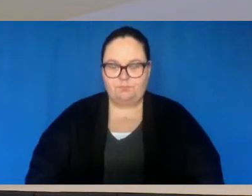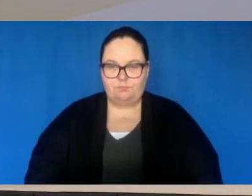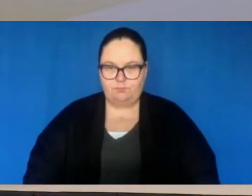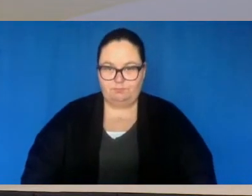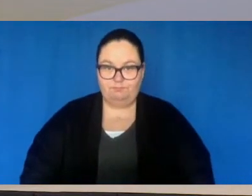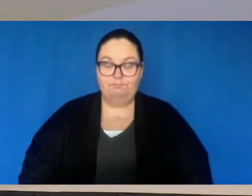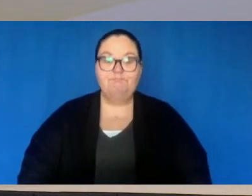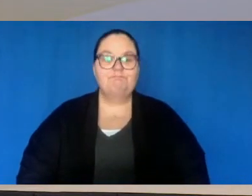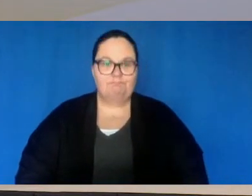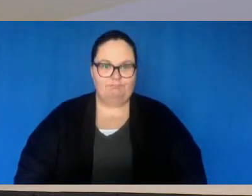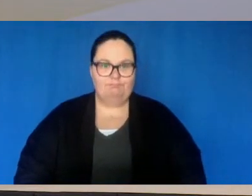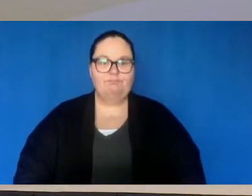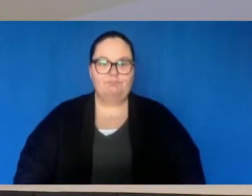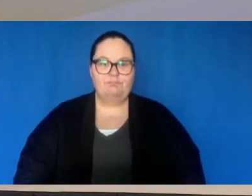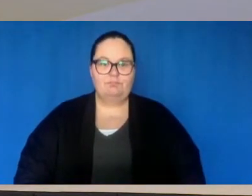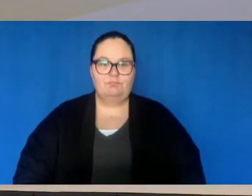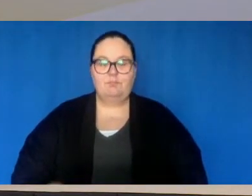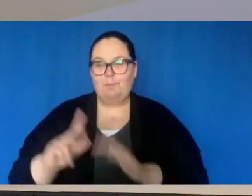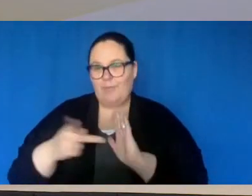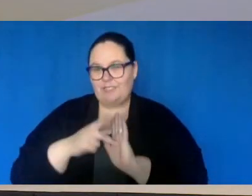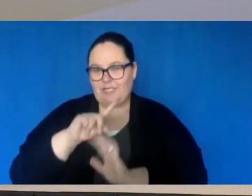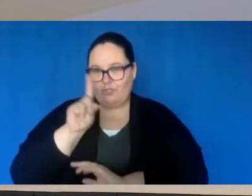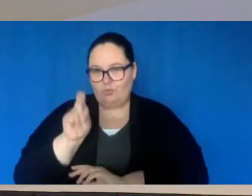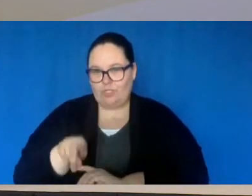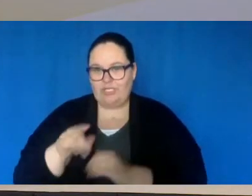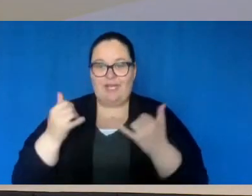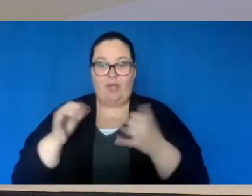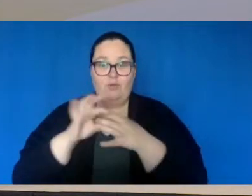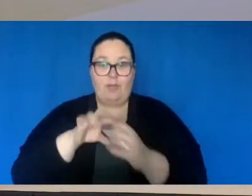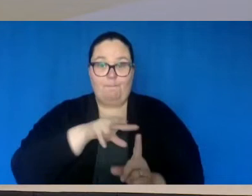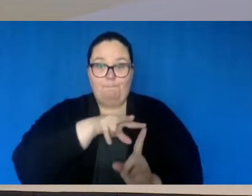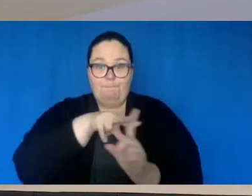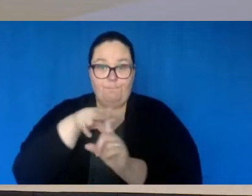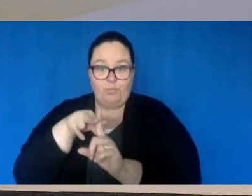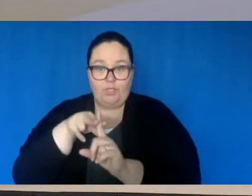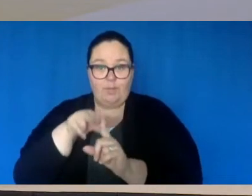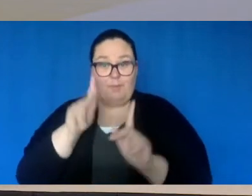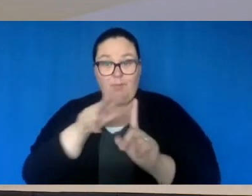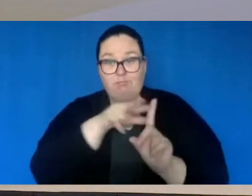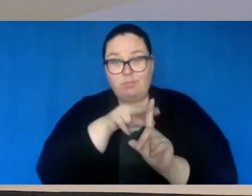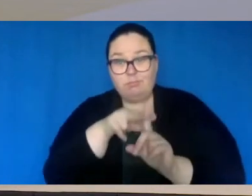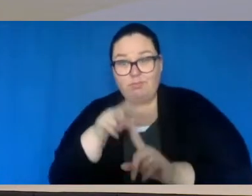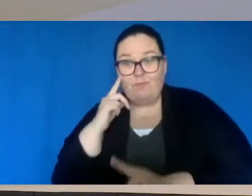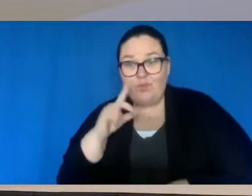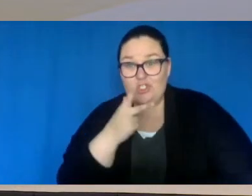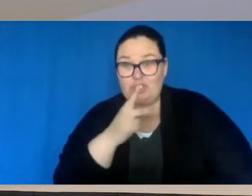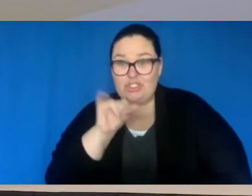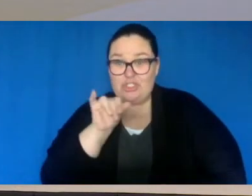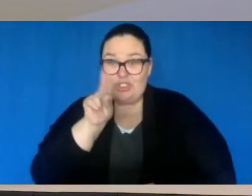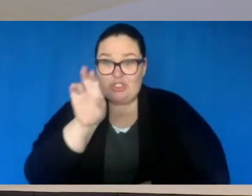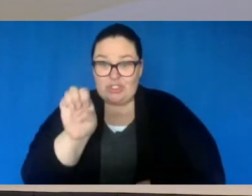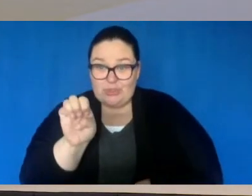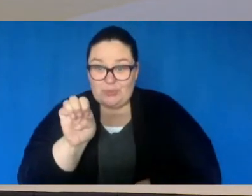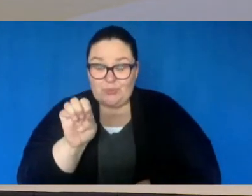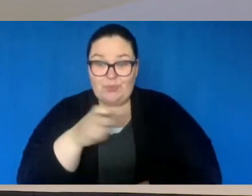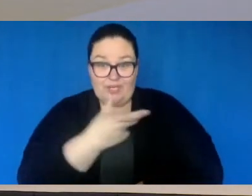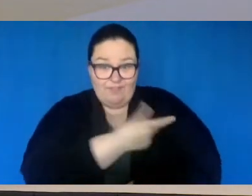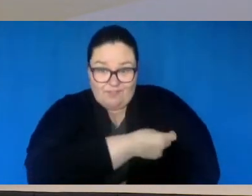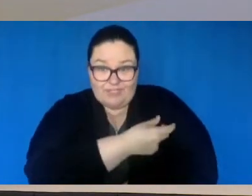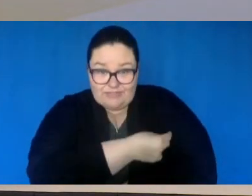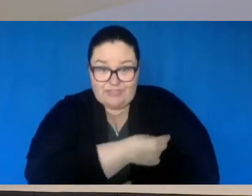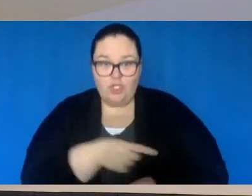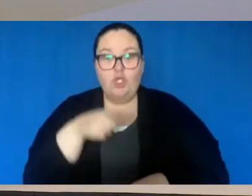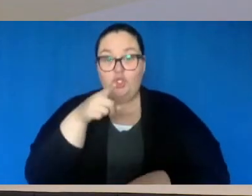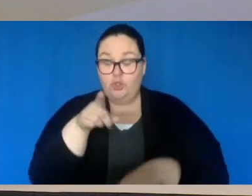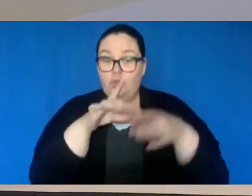Great. And if I can also ask you a bit about booking, we are now seeing people booking well into June for their vaccinations. So I know you did mention